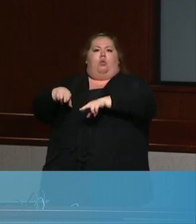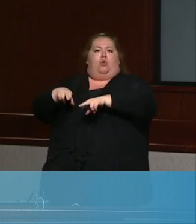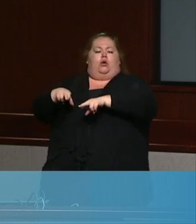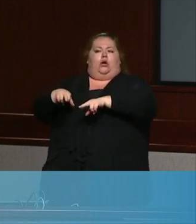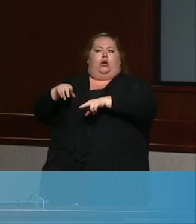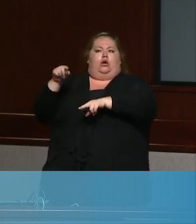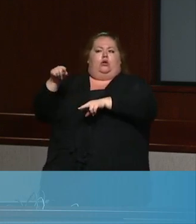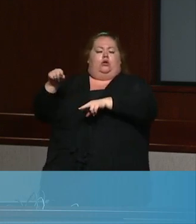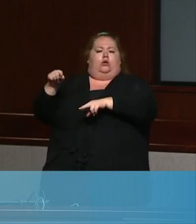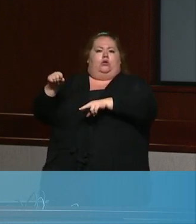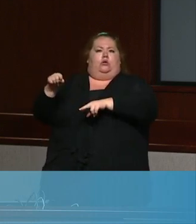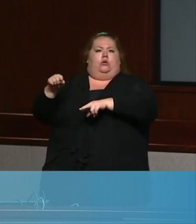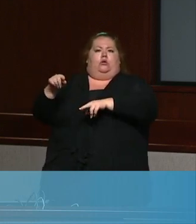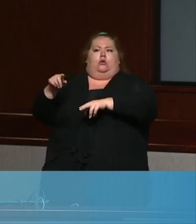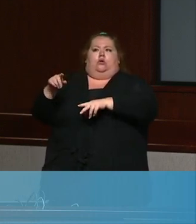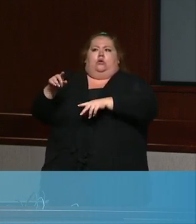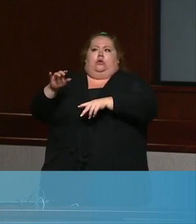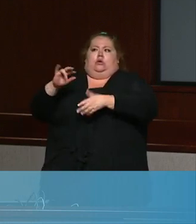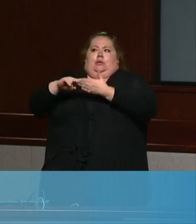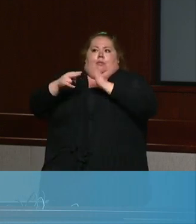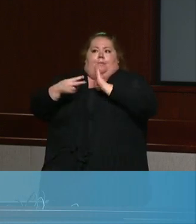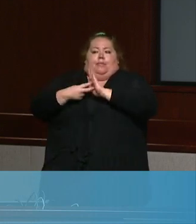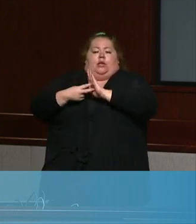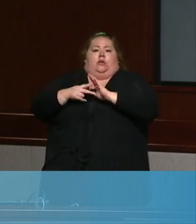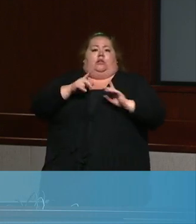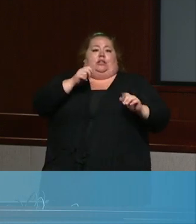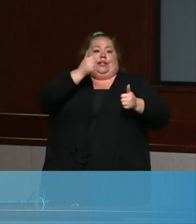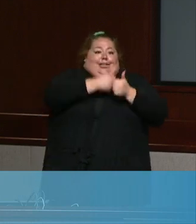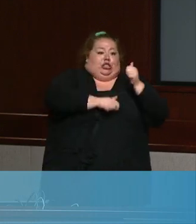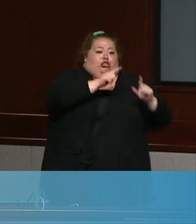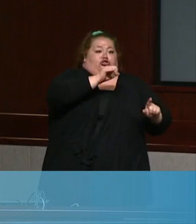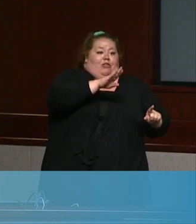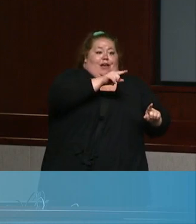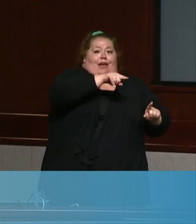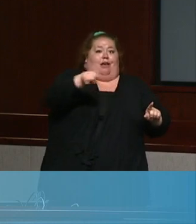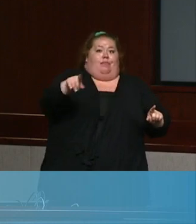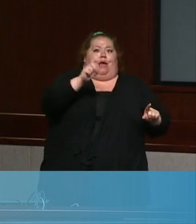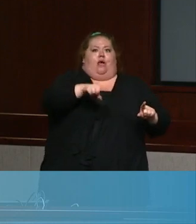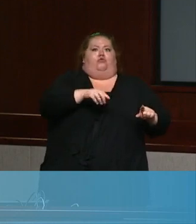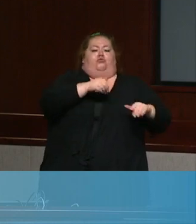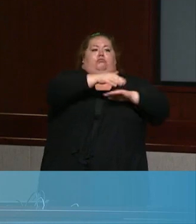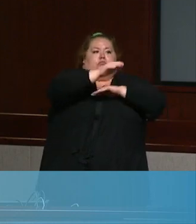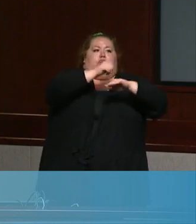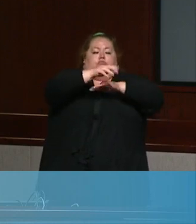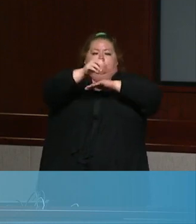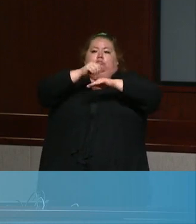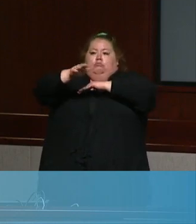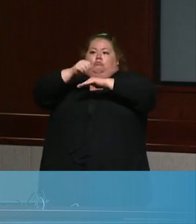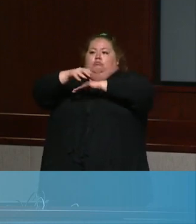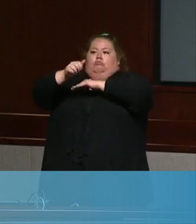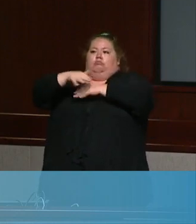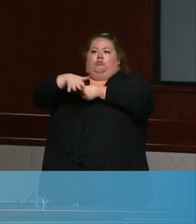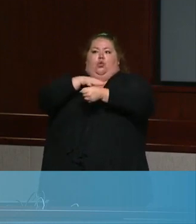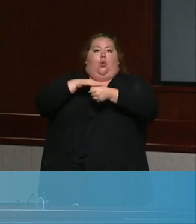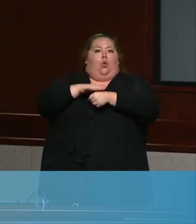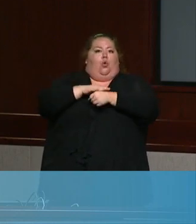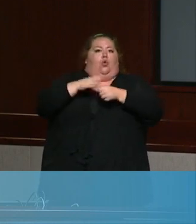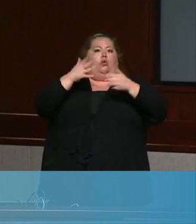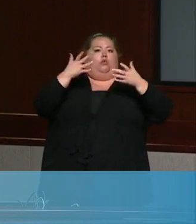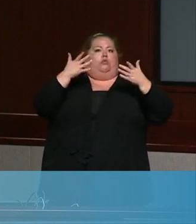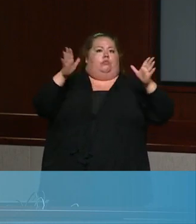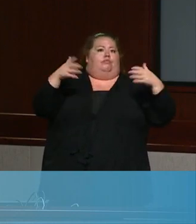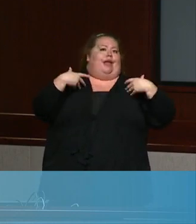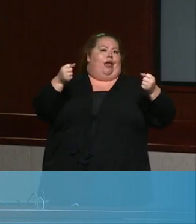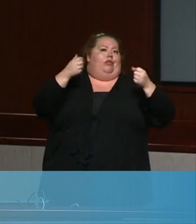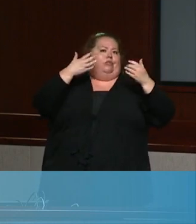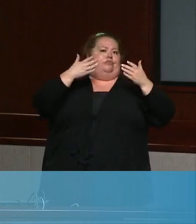of the laboratories having to fax off each individual laboratory report to the local health departments, it comes through basically an exchange process where